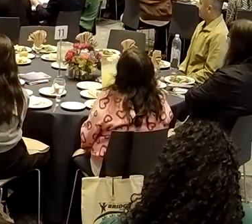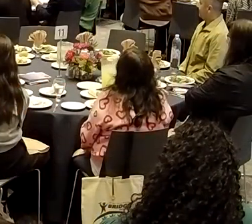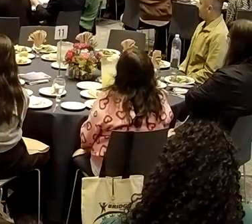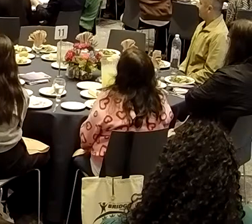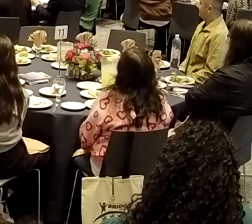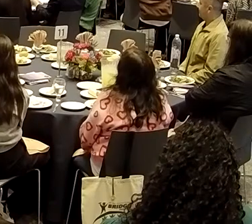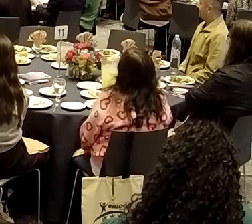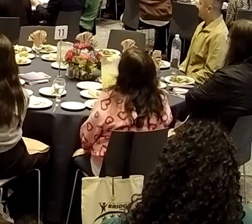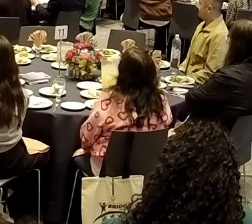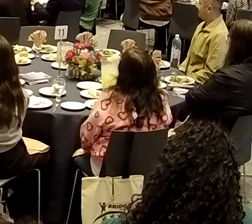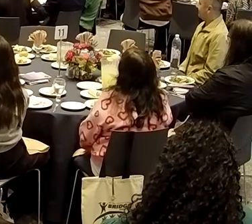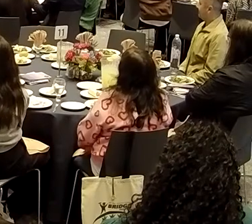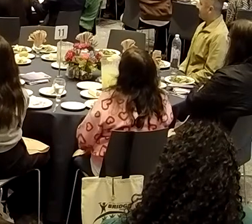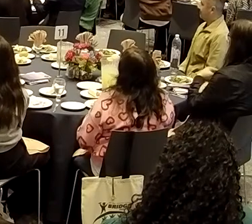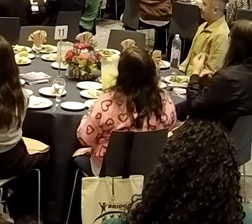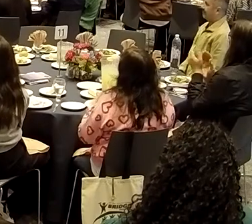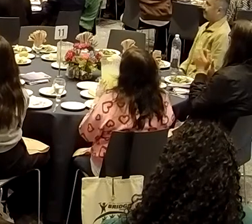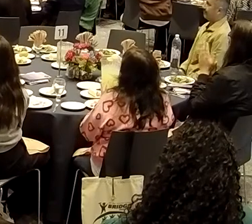Thank you.